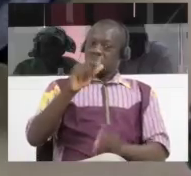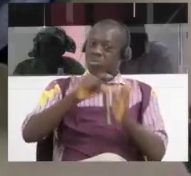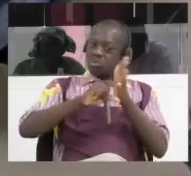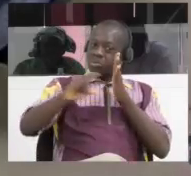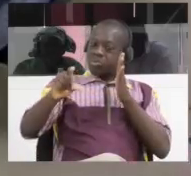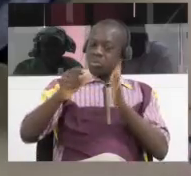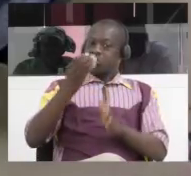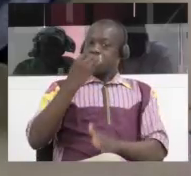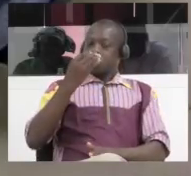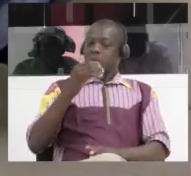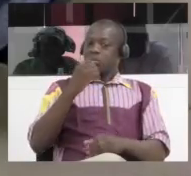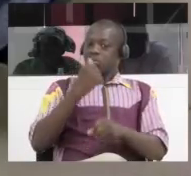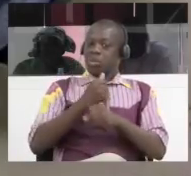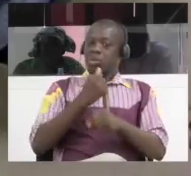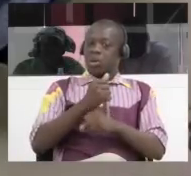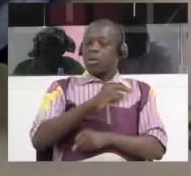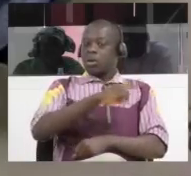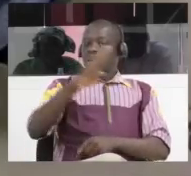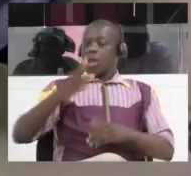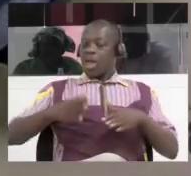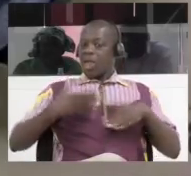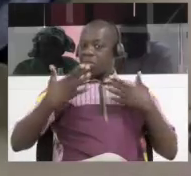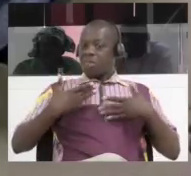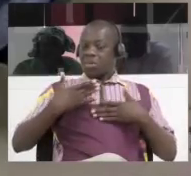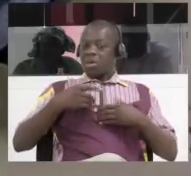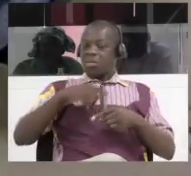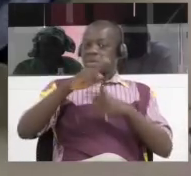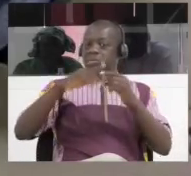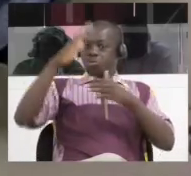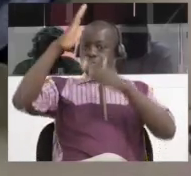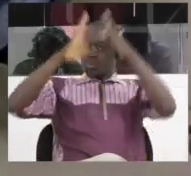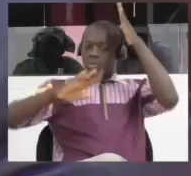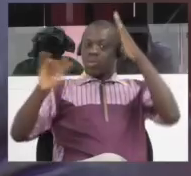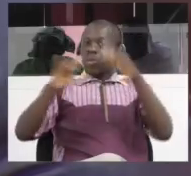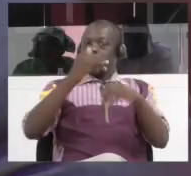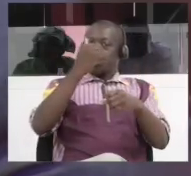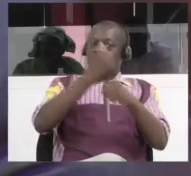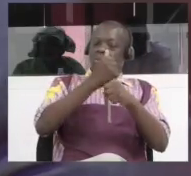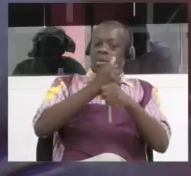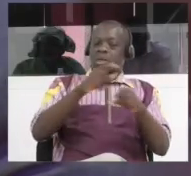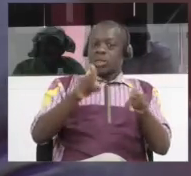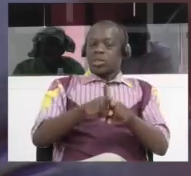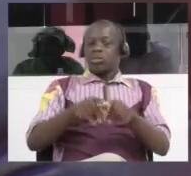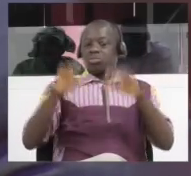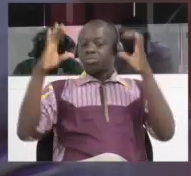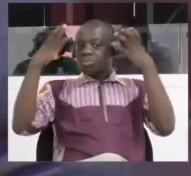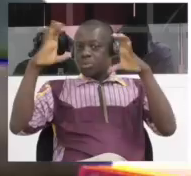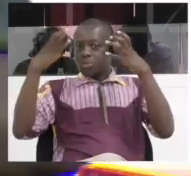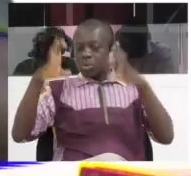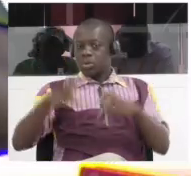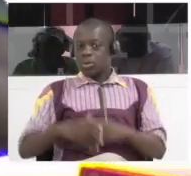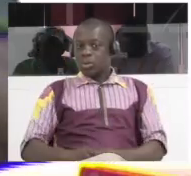dissatisfaction by the soldiers, which led to some form of disgruntlement?